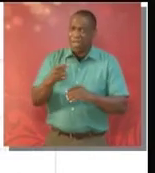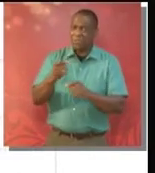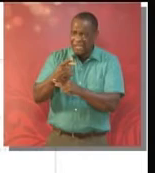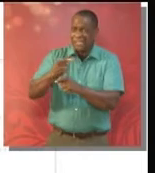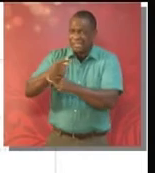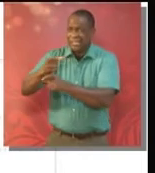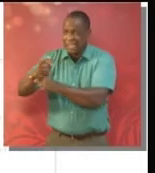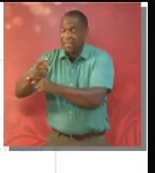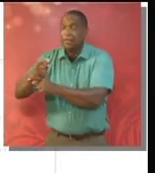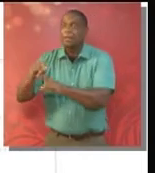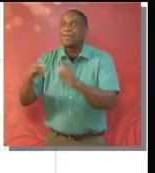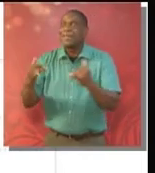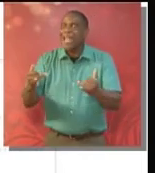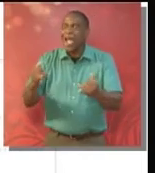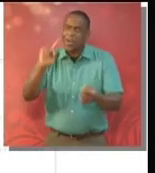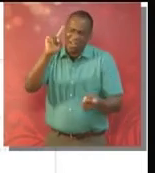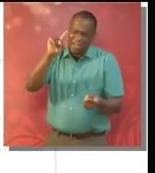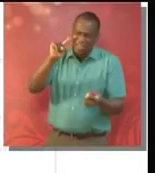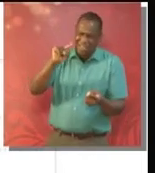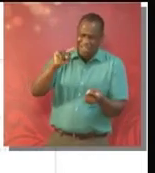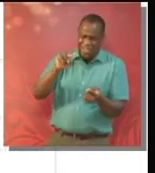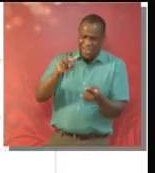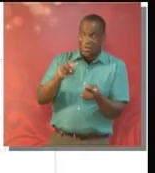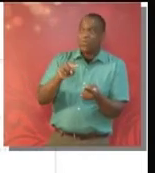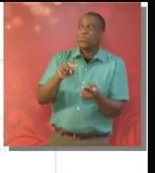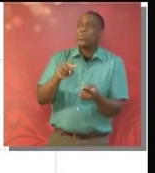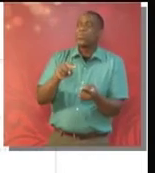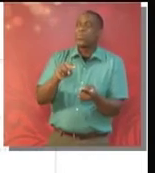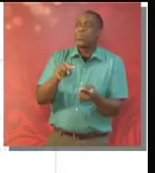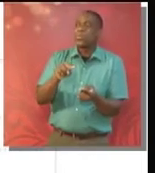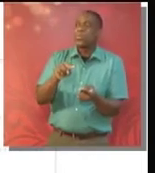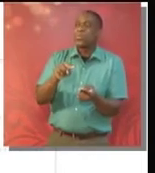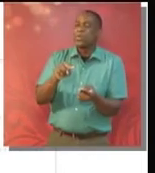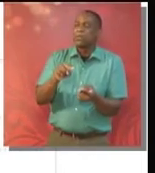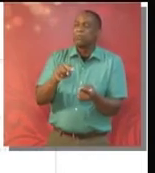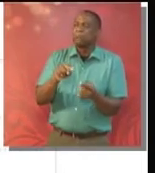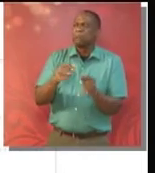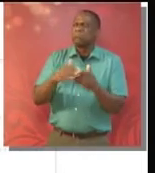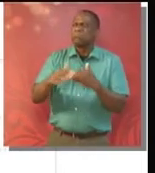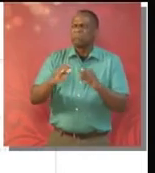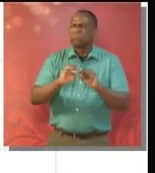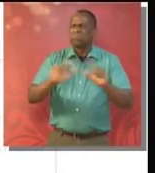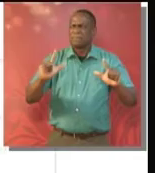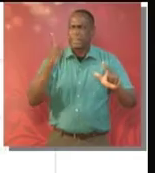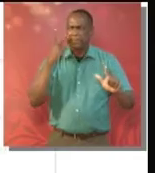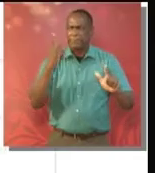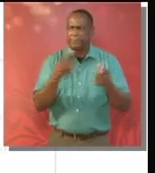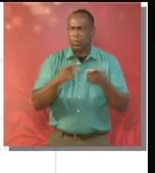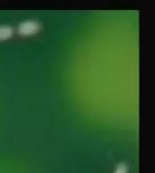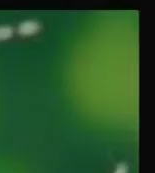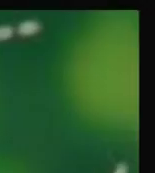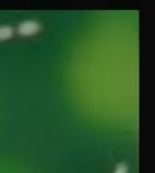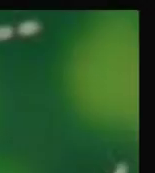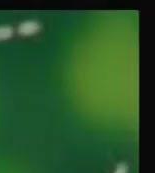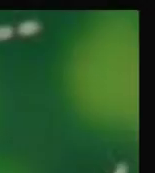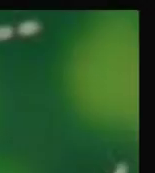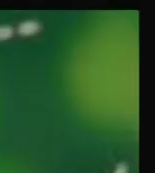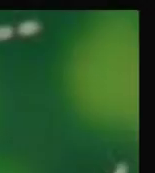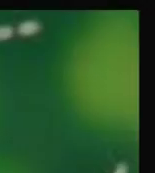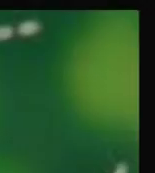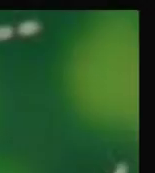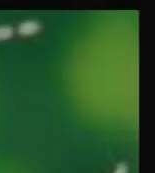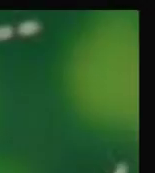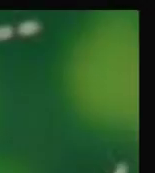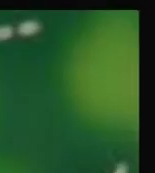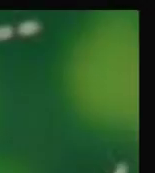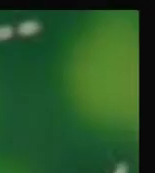numbers have gone down to, the next slide I will actually show what happened, but basically for this year we see a very low level. In 2014,